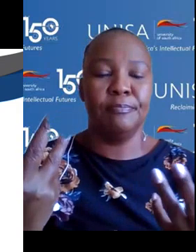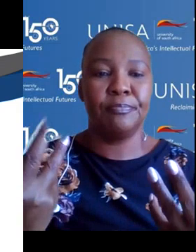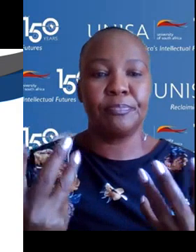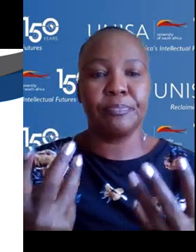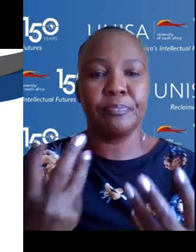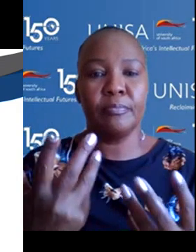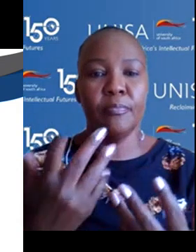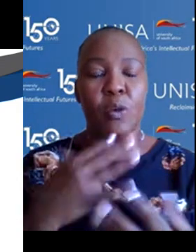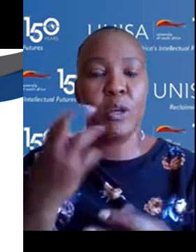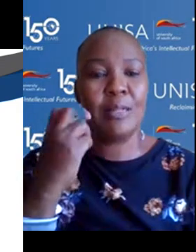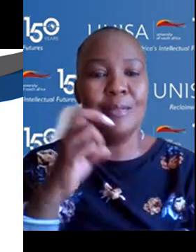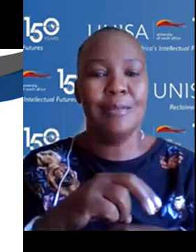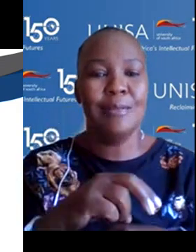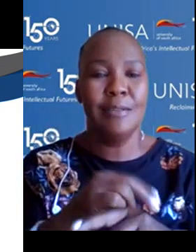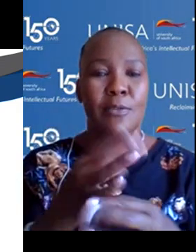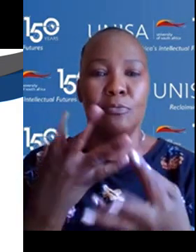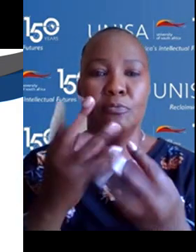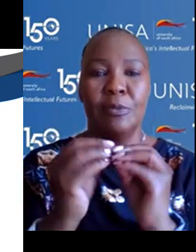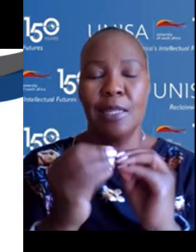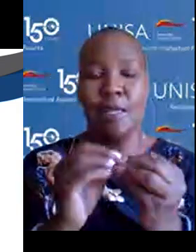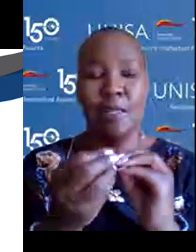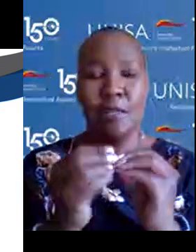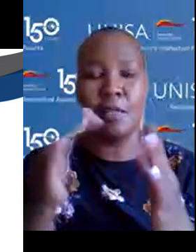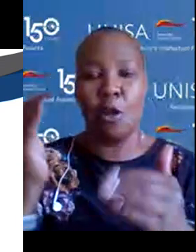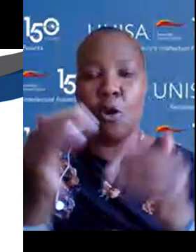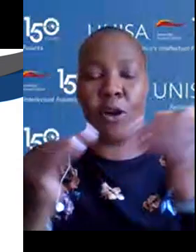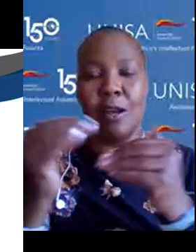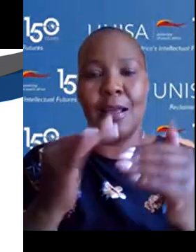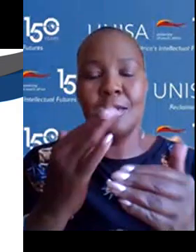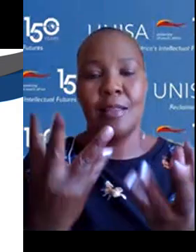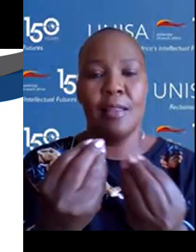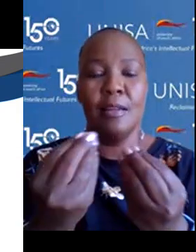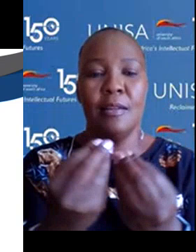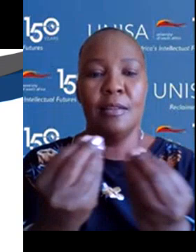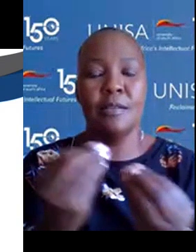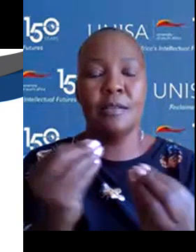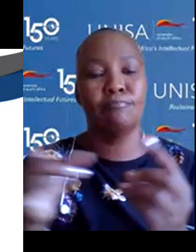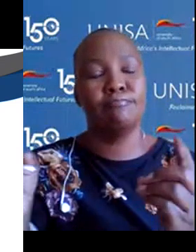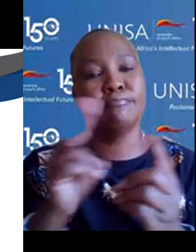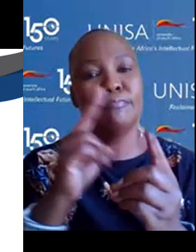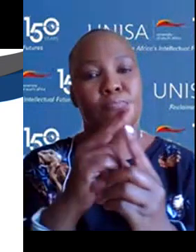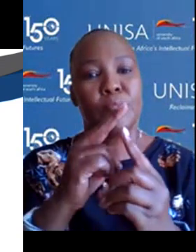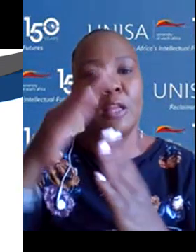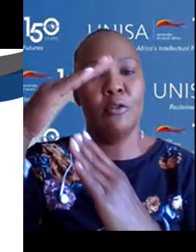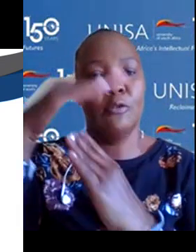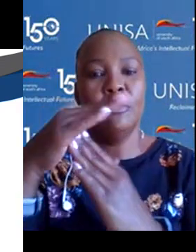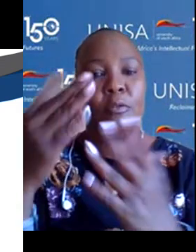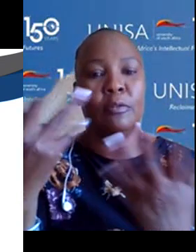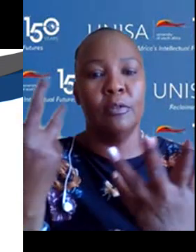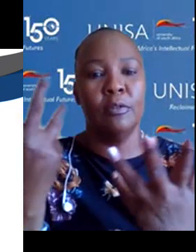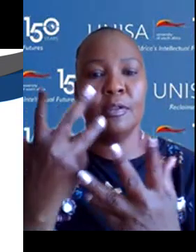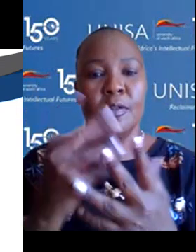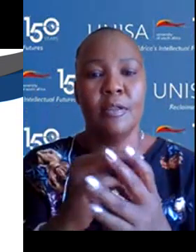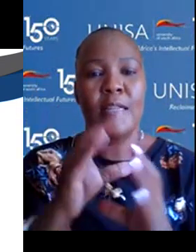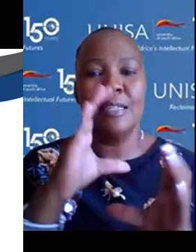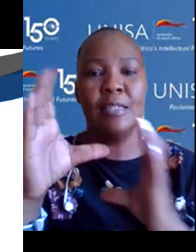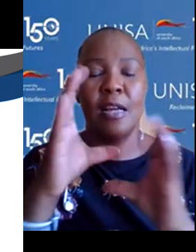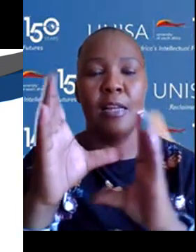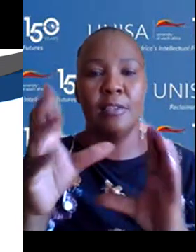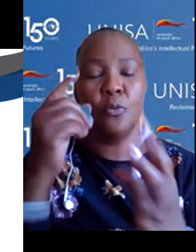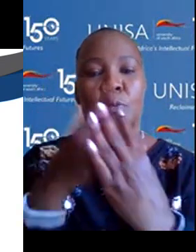where we need to pitch things, where we need to organize things. You will see at the top, there's a chat window with